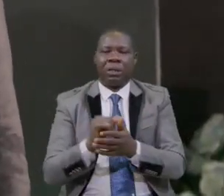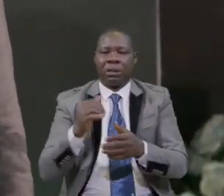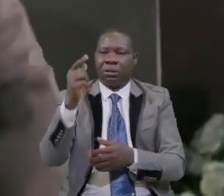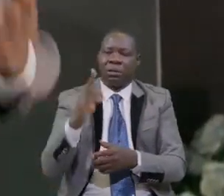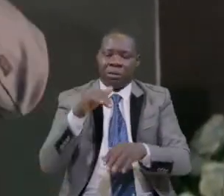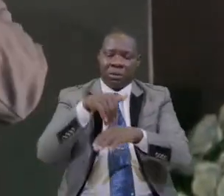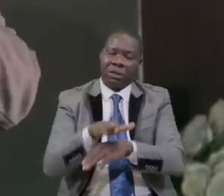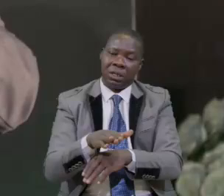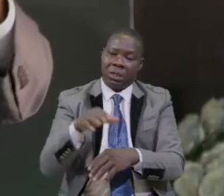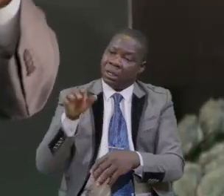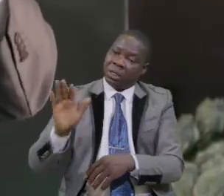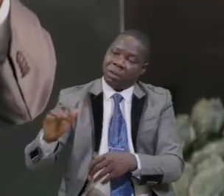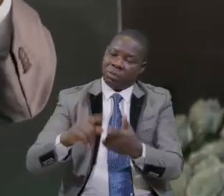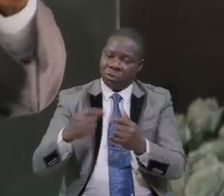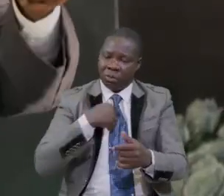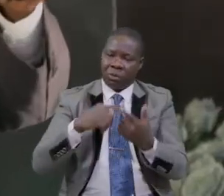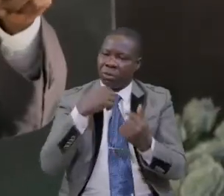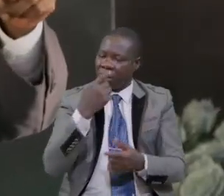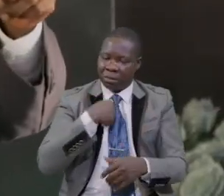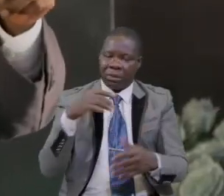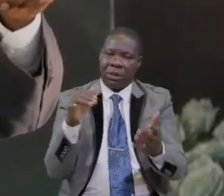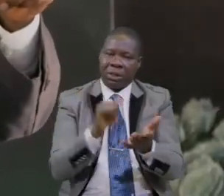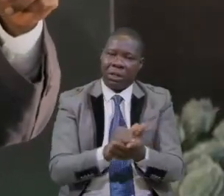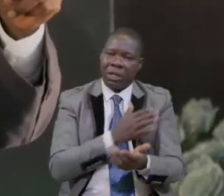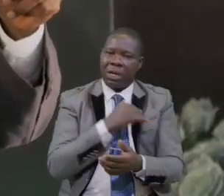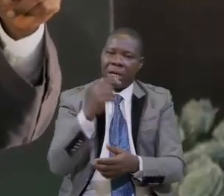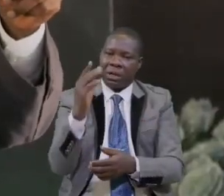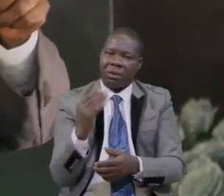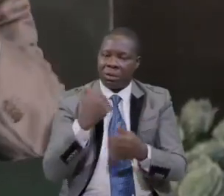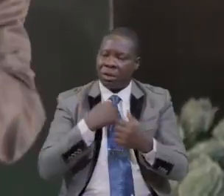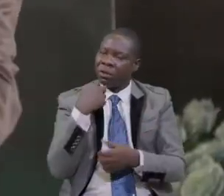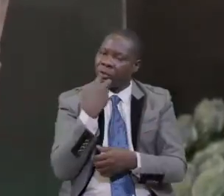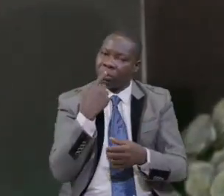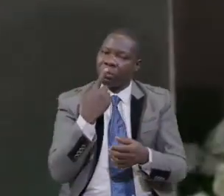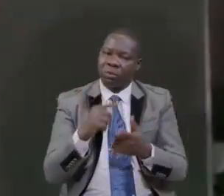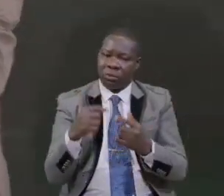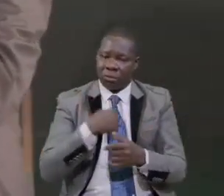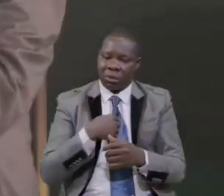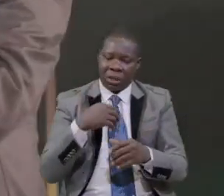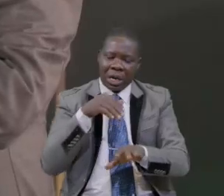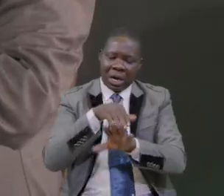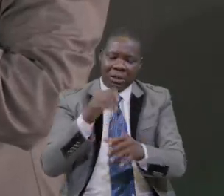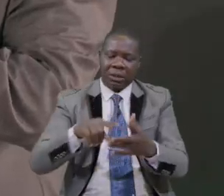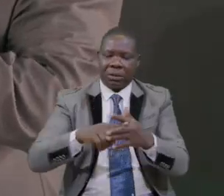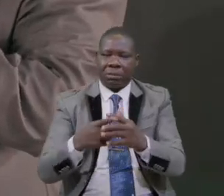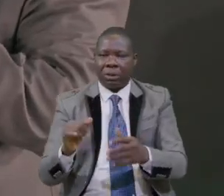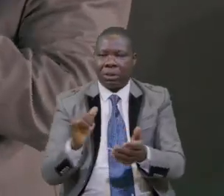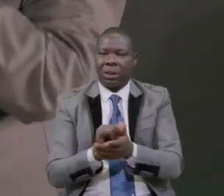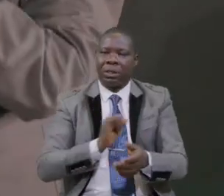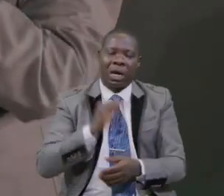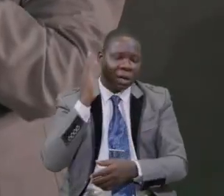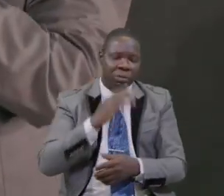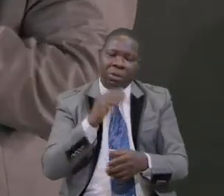me that. And God had spoken to me at the beginning that I'll preach this